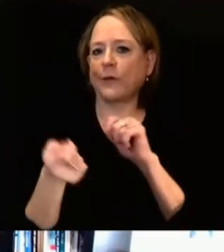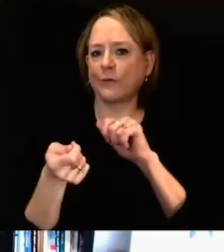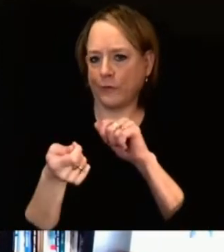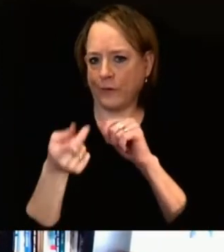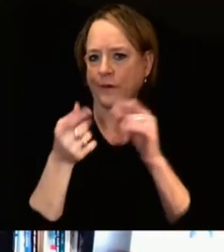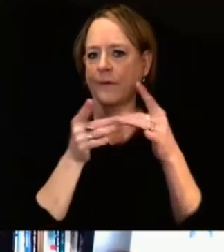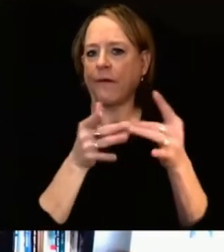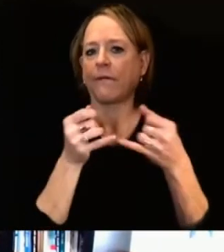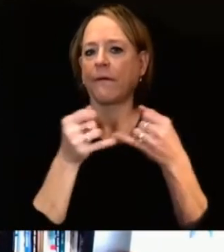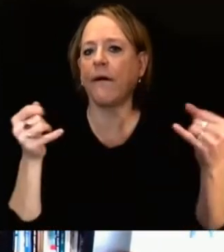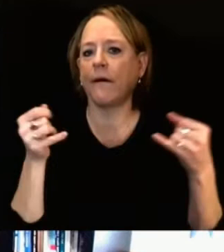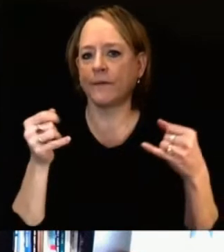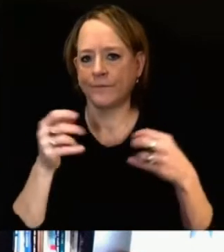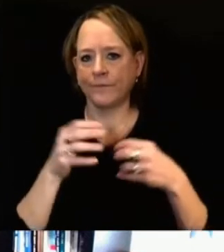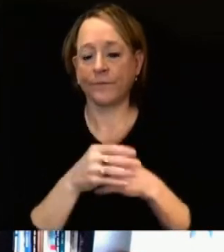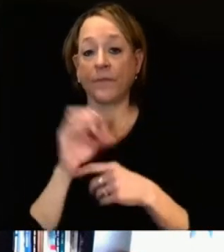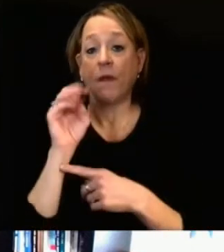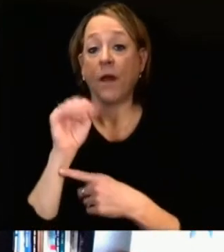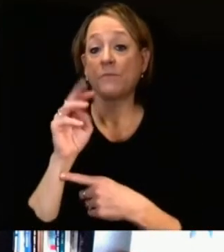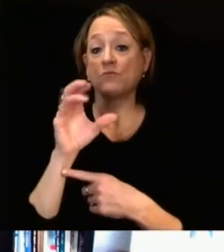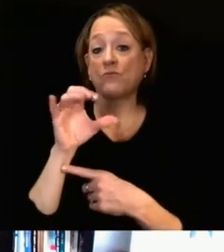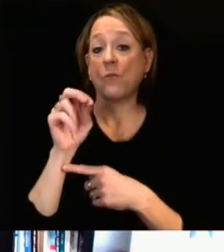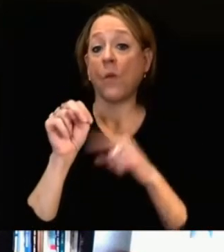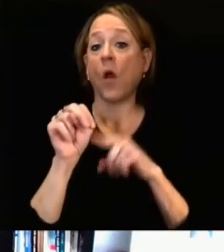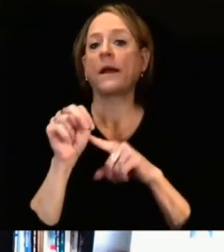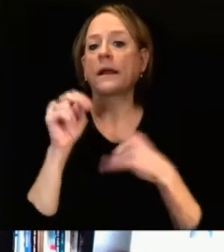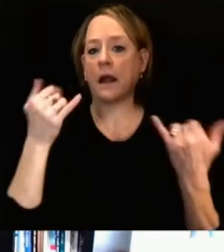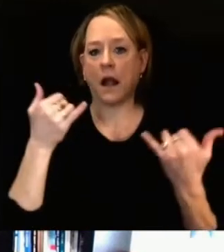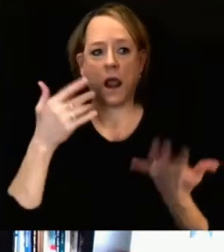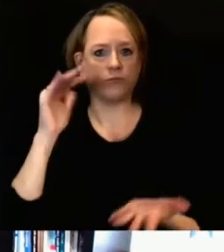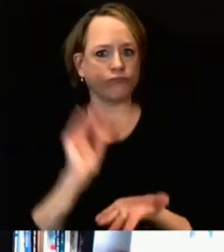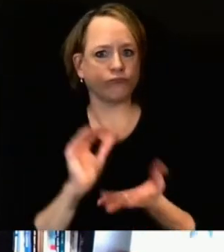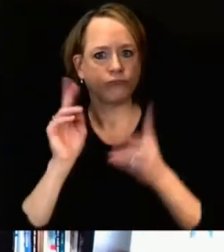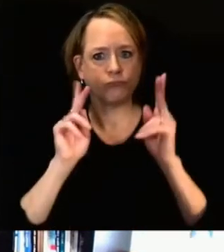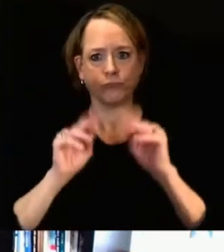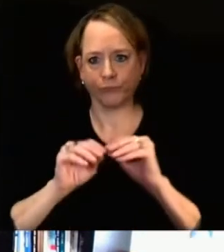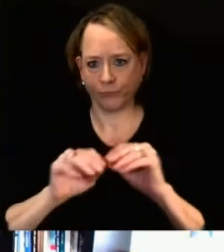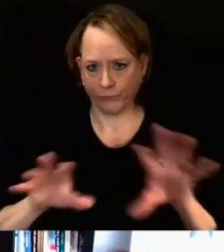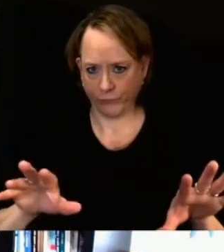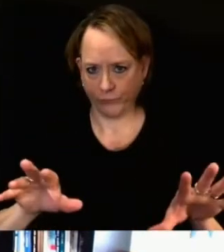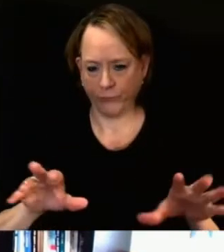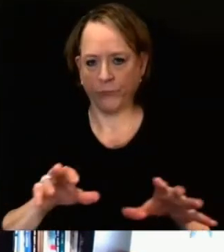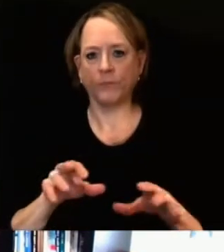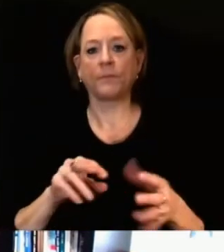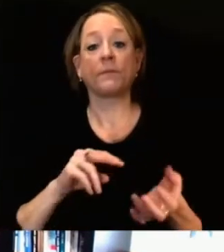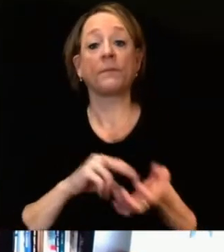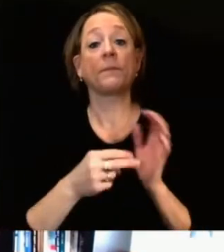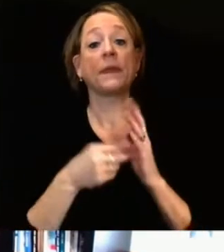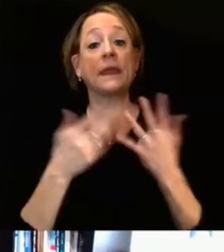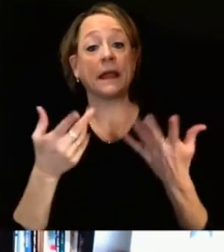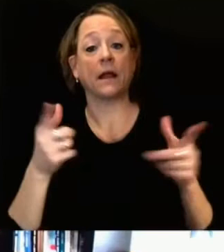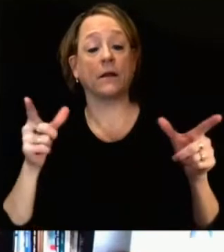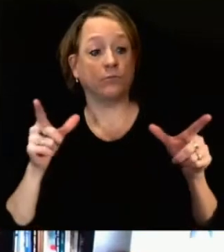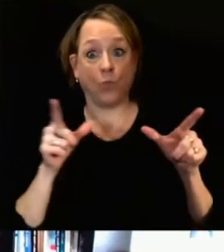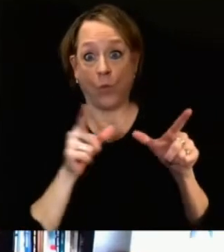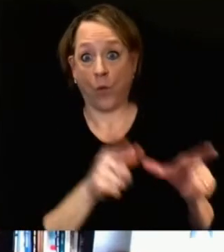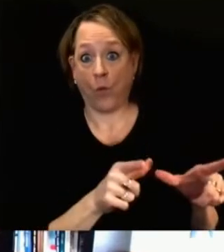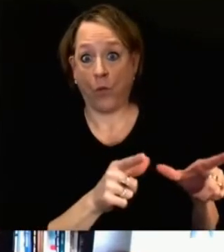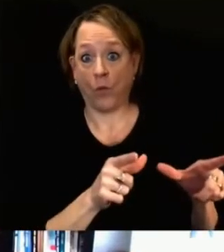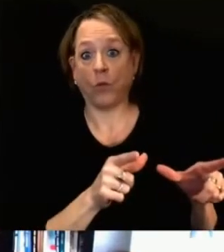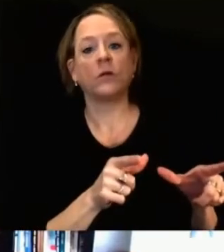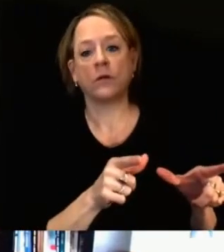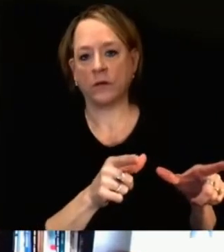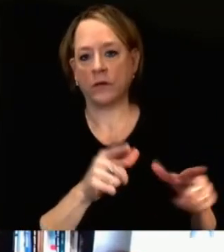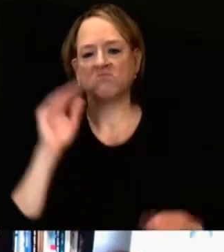and quarantine for the general public, including workplaces and K-12 schools. If you test positive, you need to stay home for